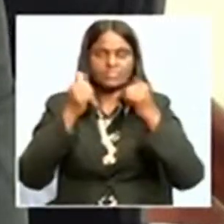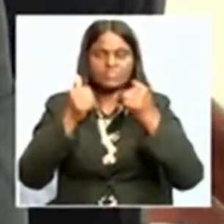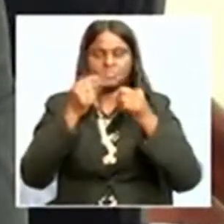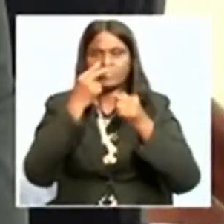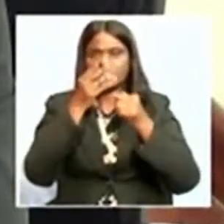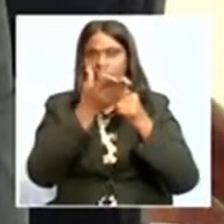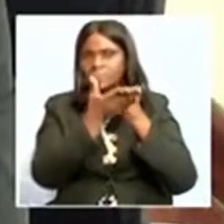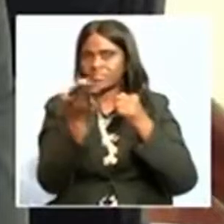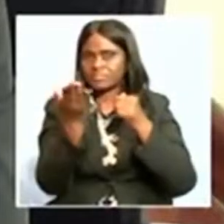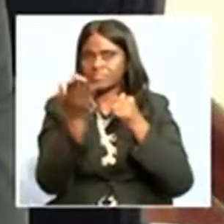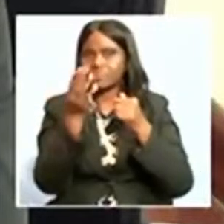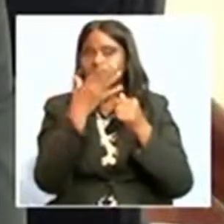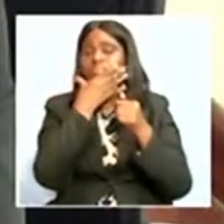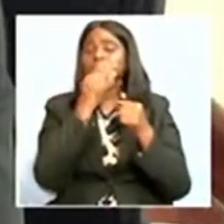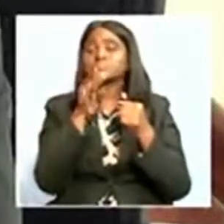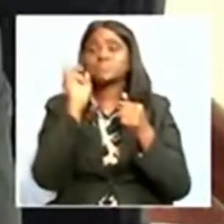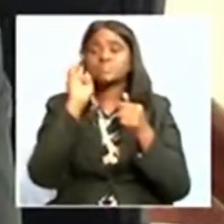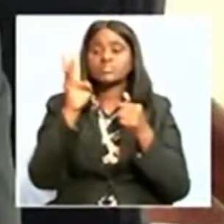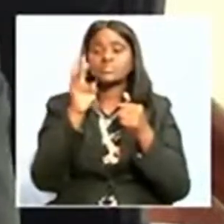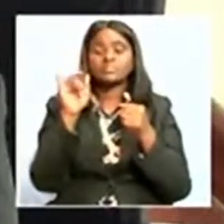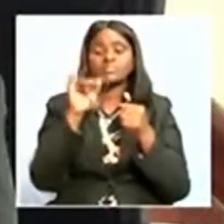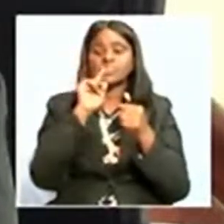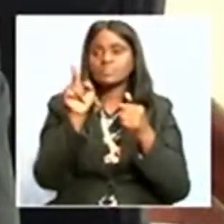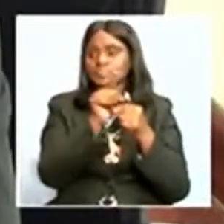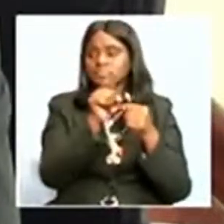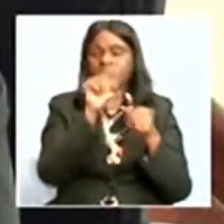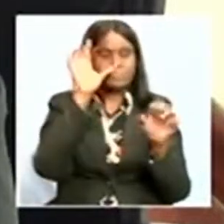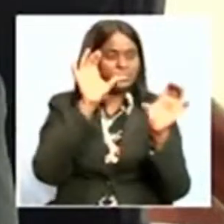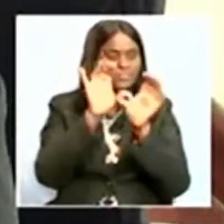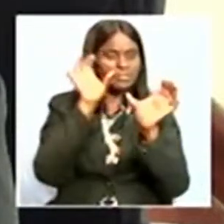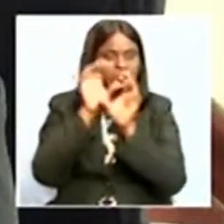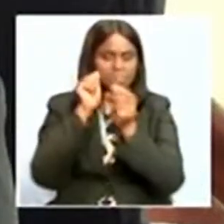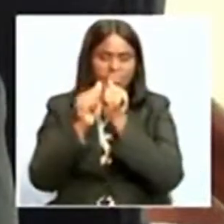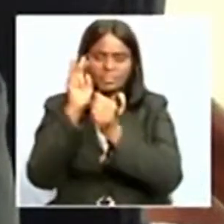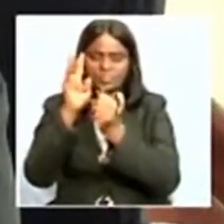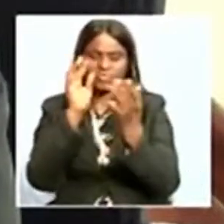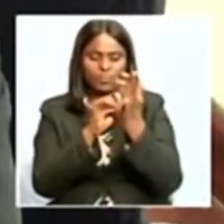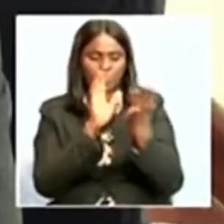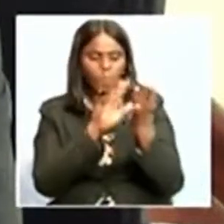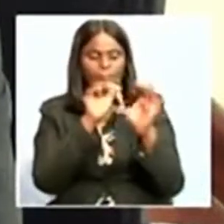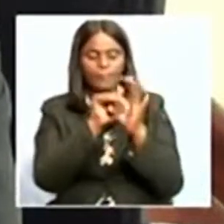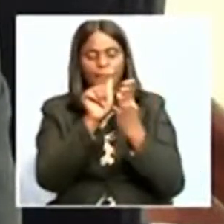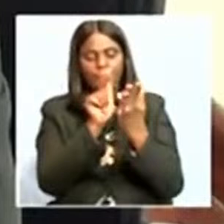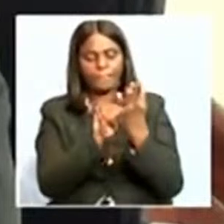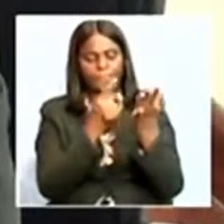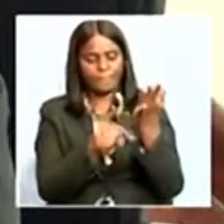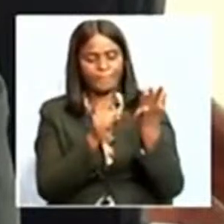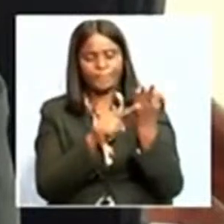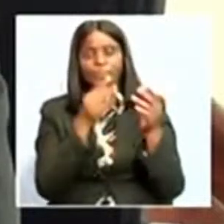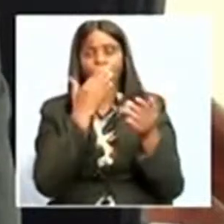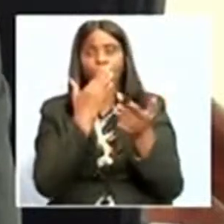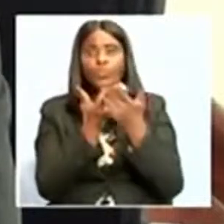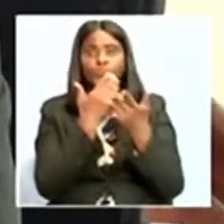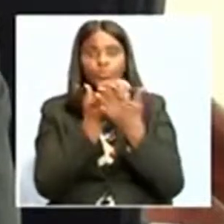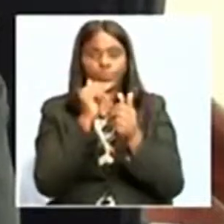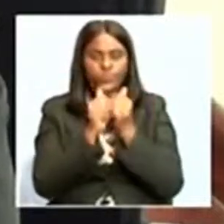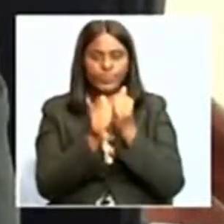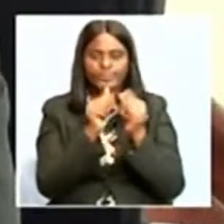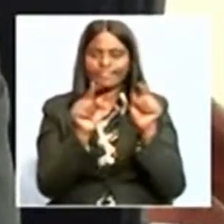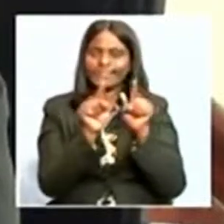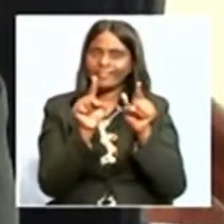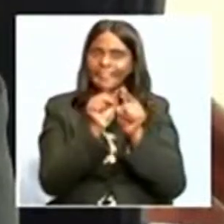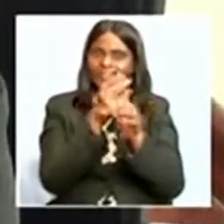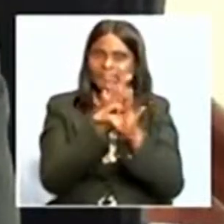see, the Commissioner will be bound by those conditions which will be set out in the law, and that's the premise upon which an exemption